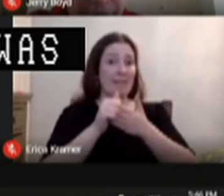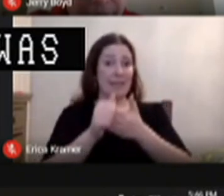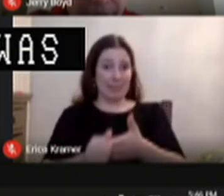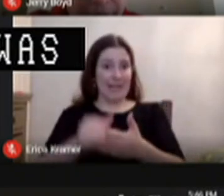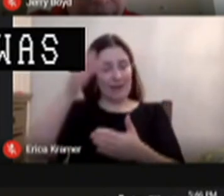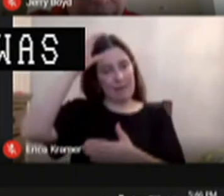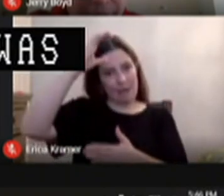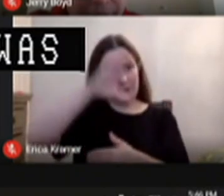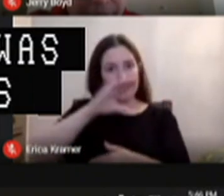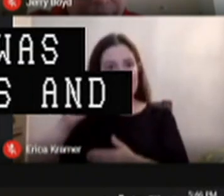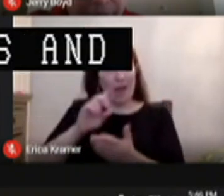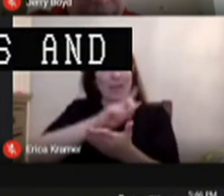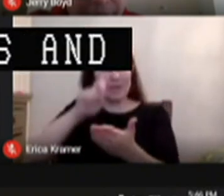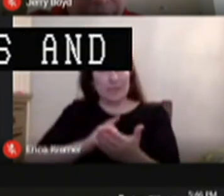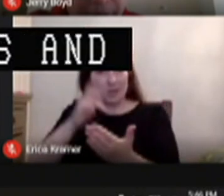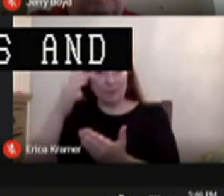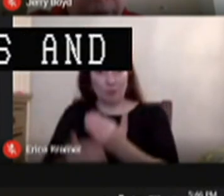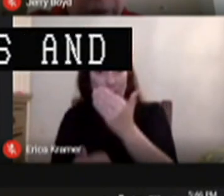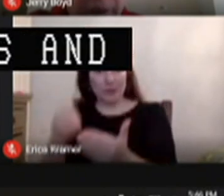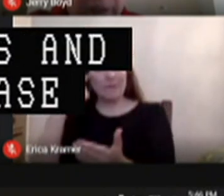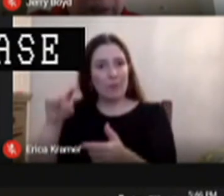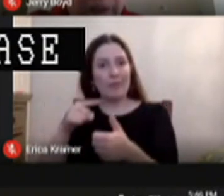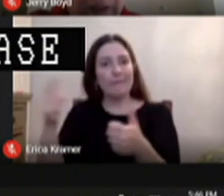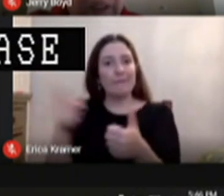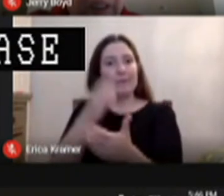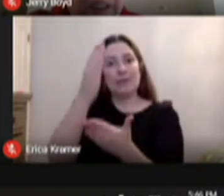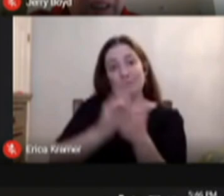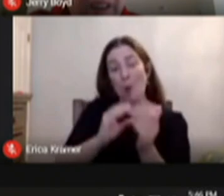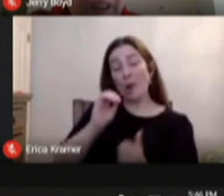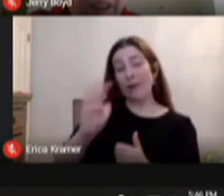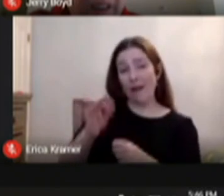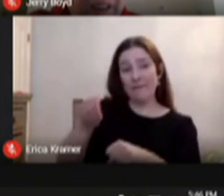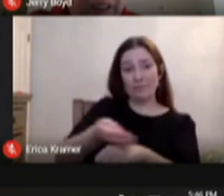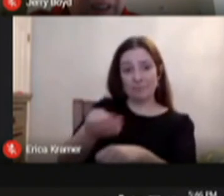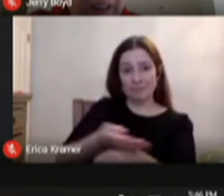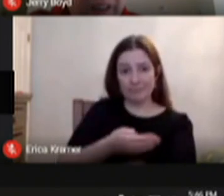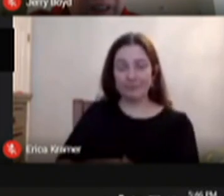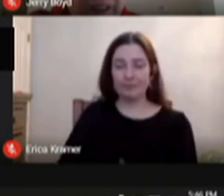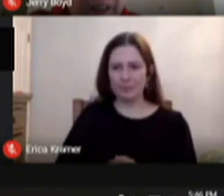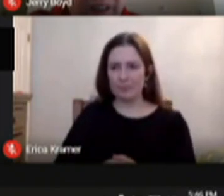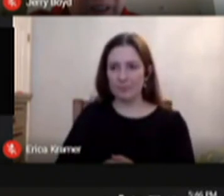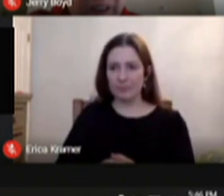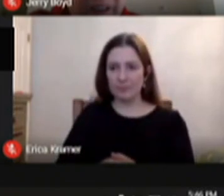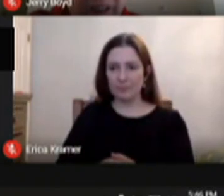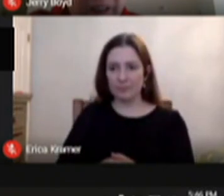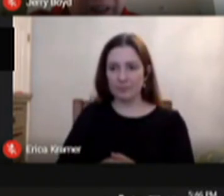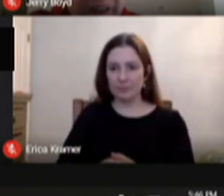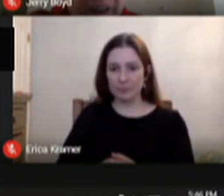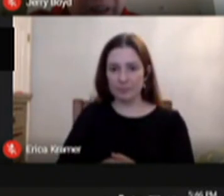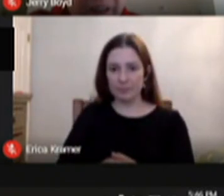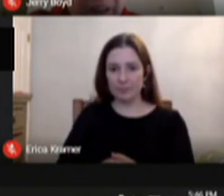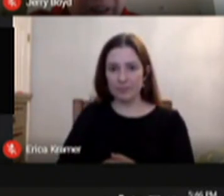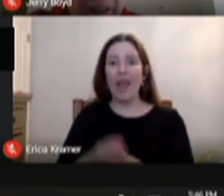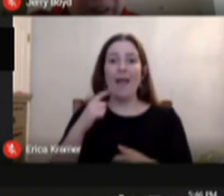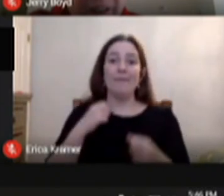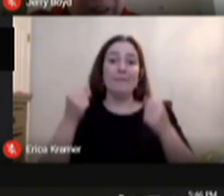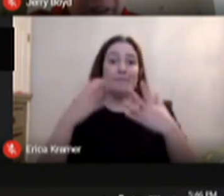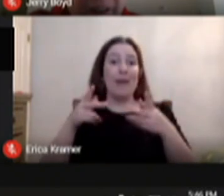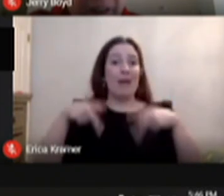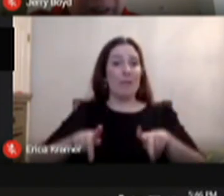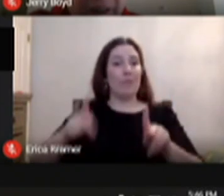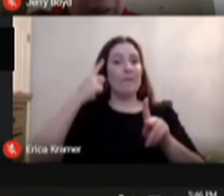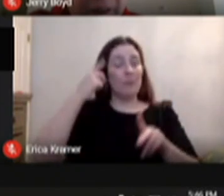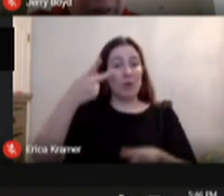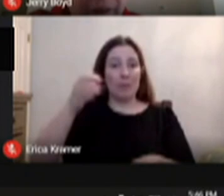first phase of renovations. There have been a number of different opportunities for stakeholders as well as the public to interface with the design throughout the